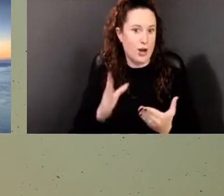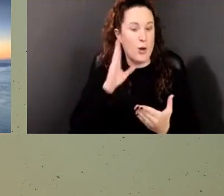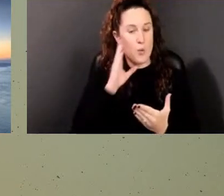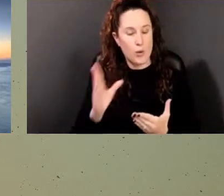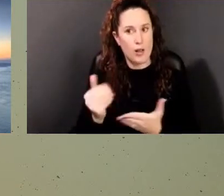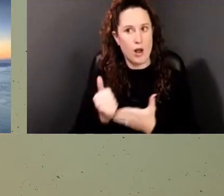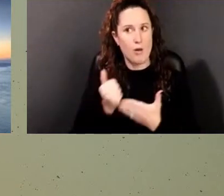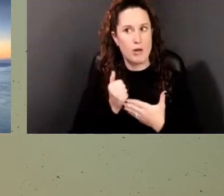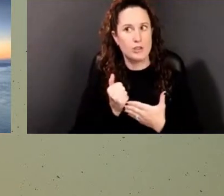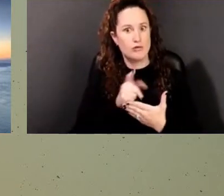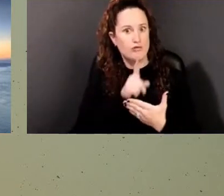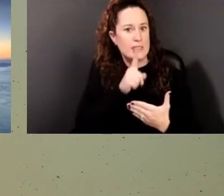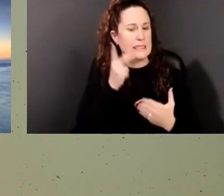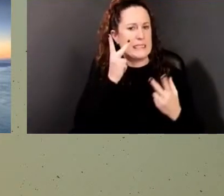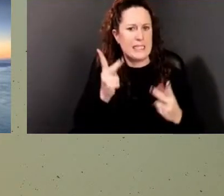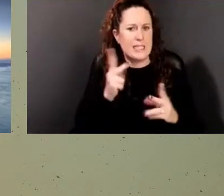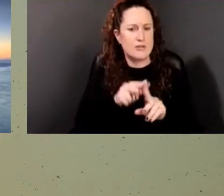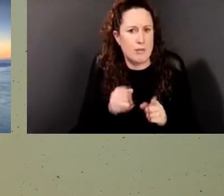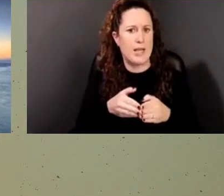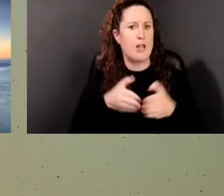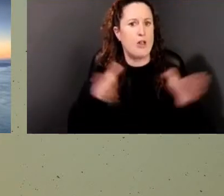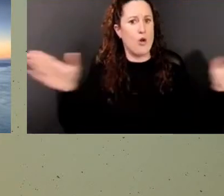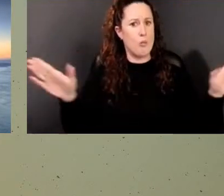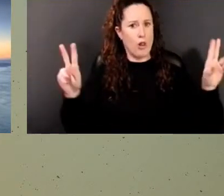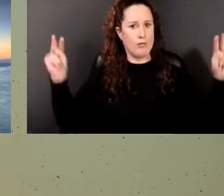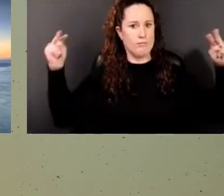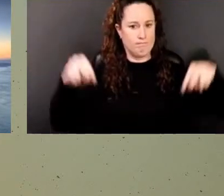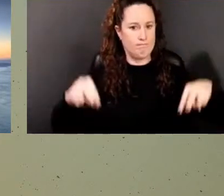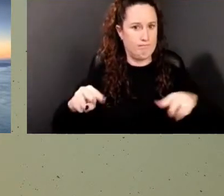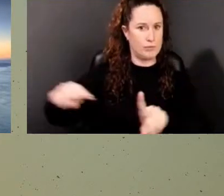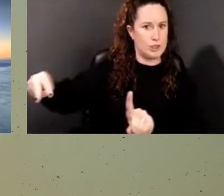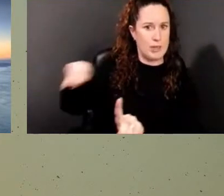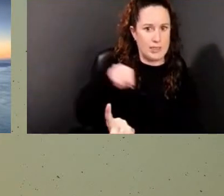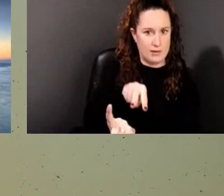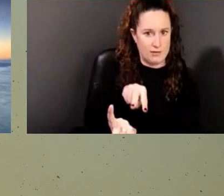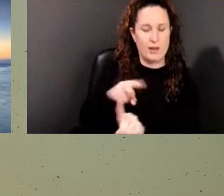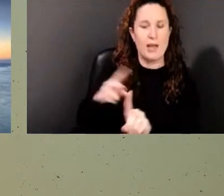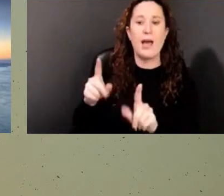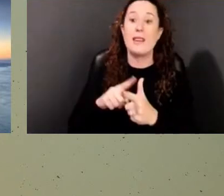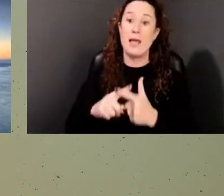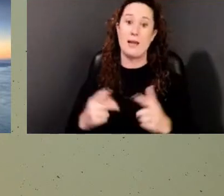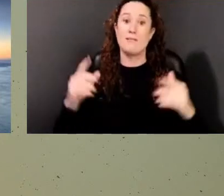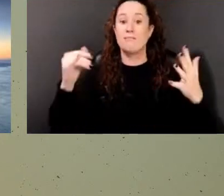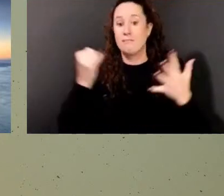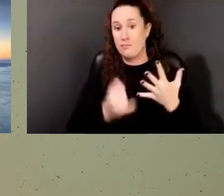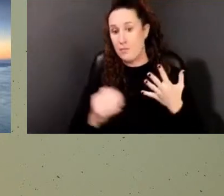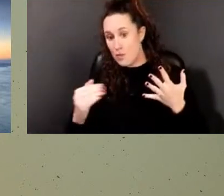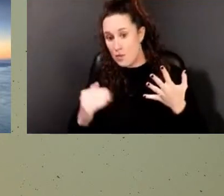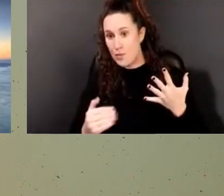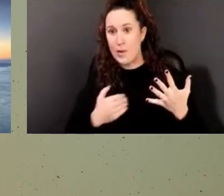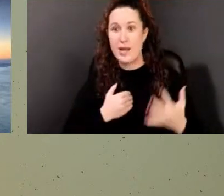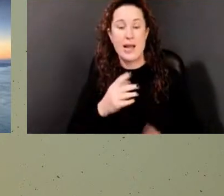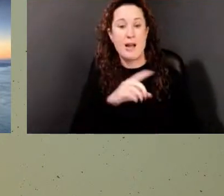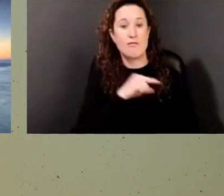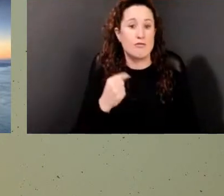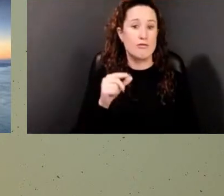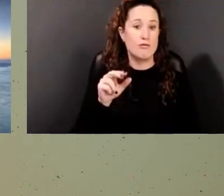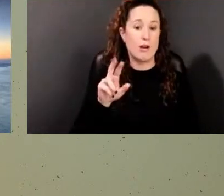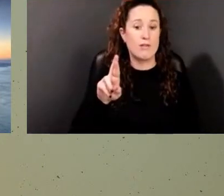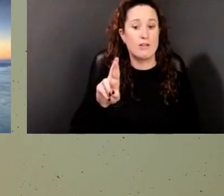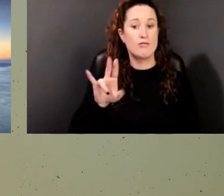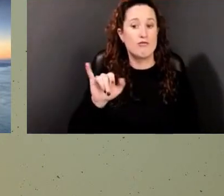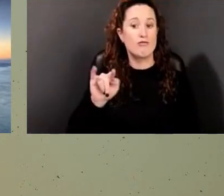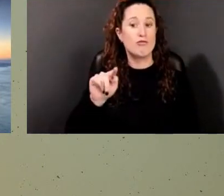national context and perspective, and then bring it back home with Reverend Rita Paige, who is